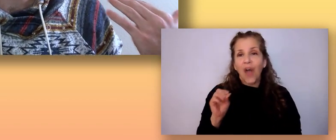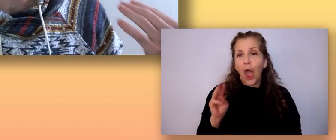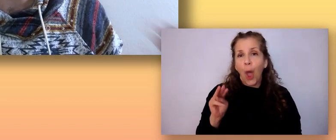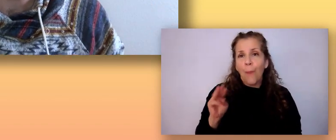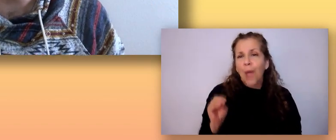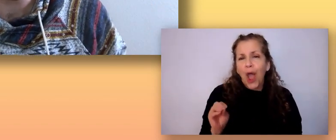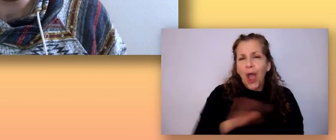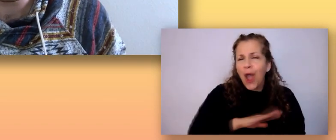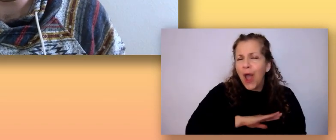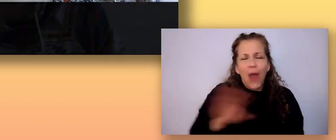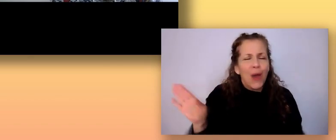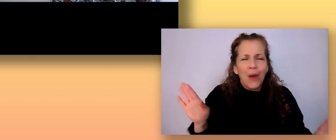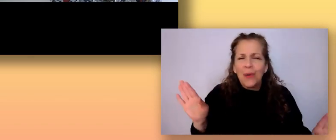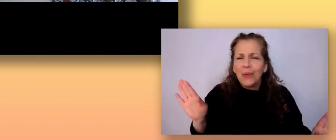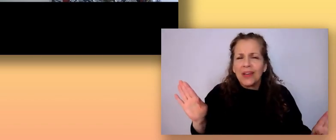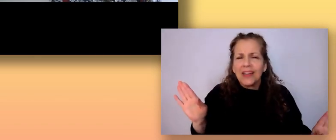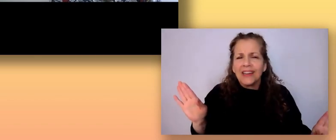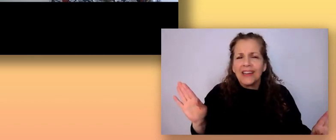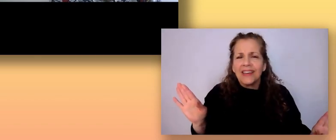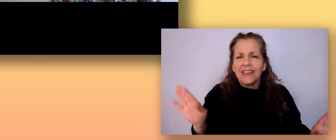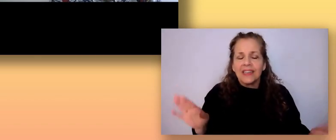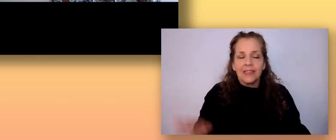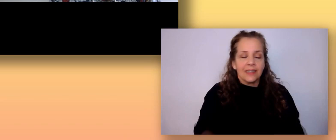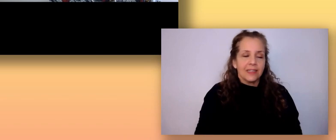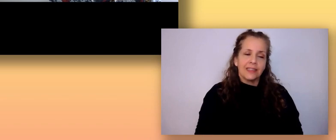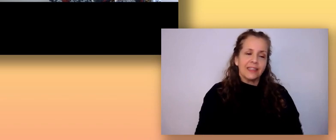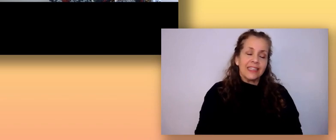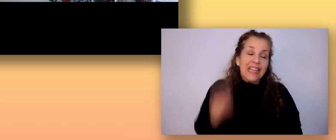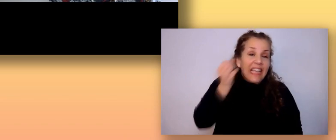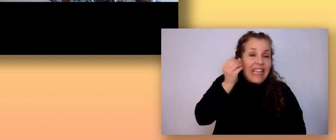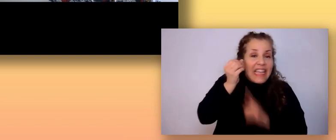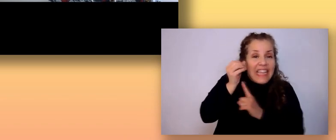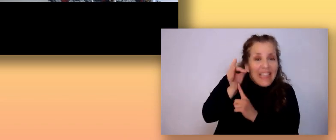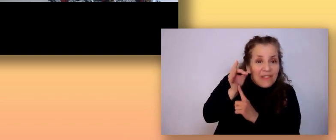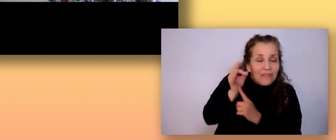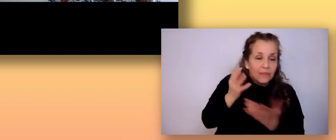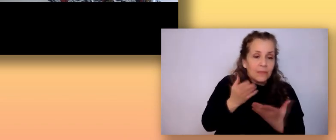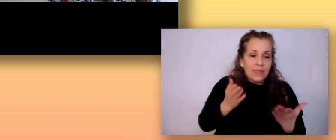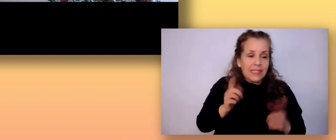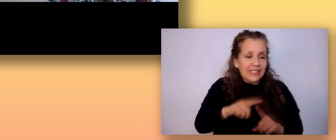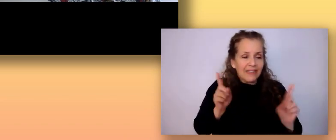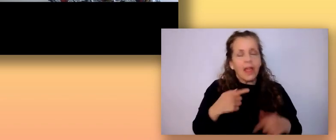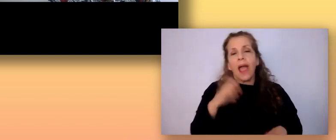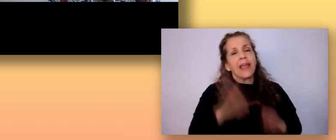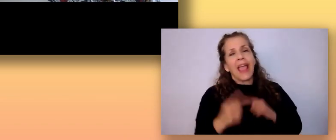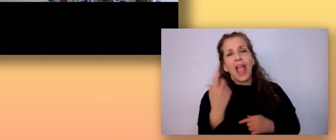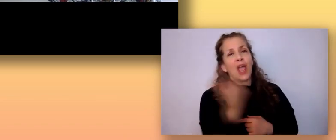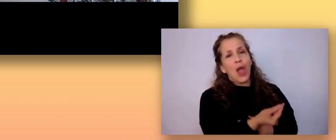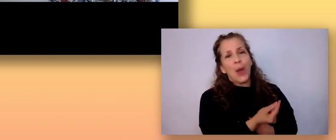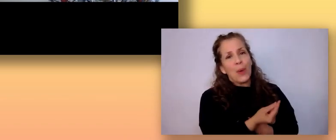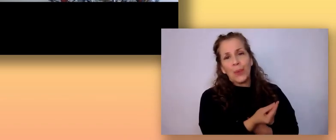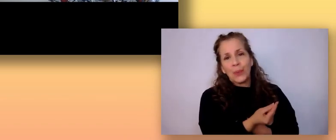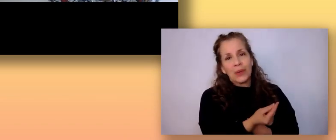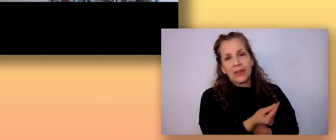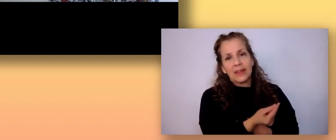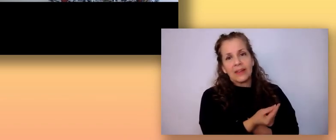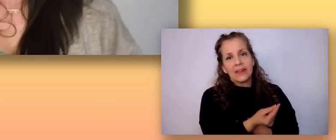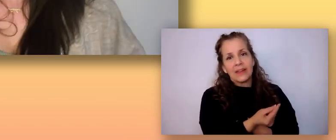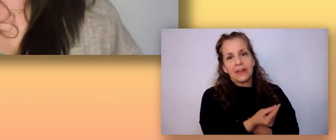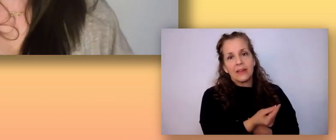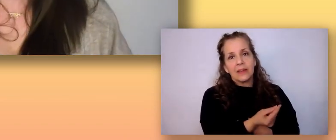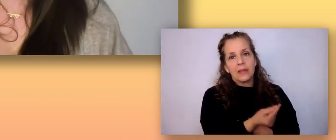more FOMO. If things were different, no, I can't go.